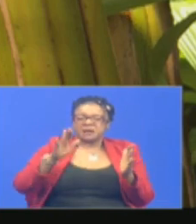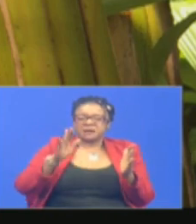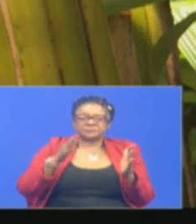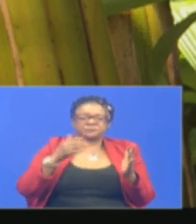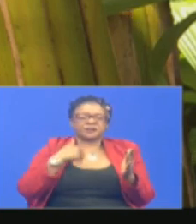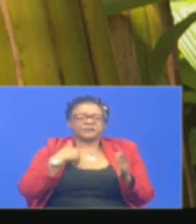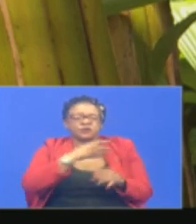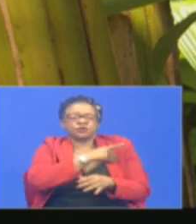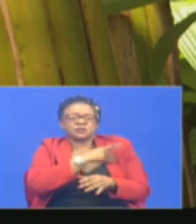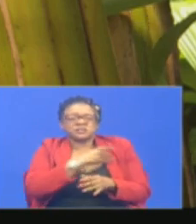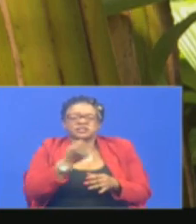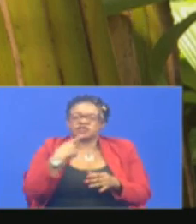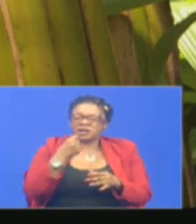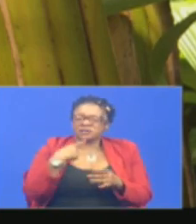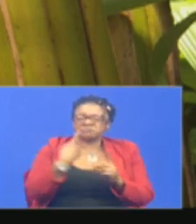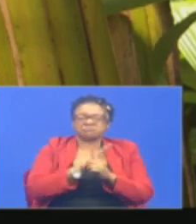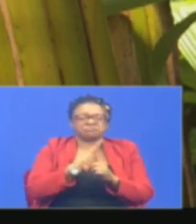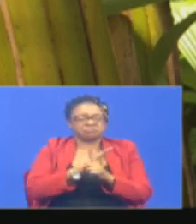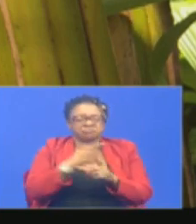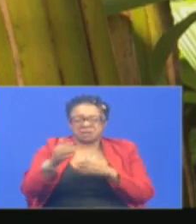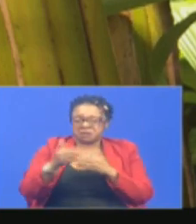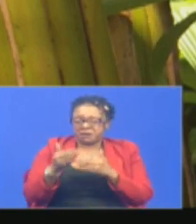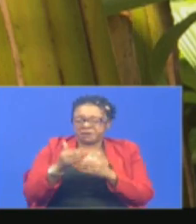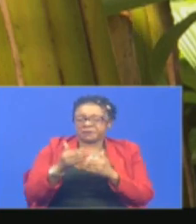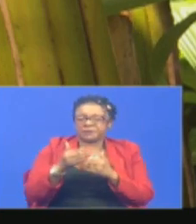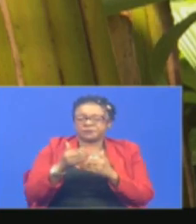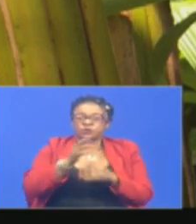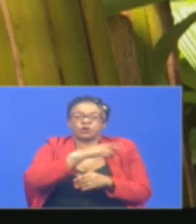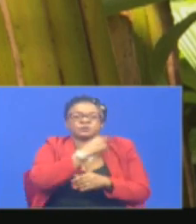drugs, proximity to